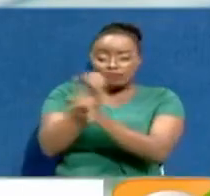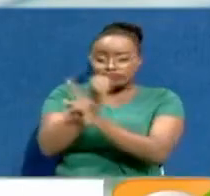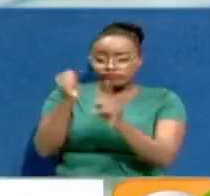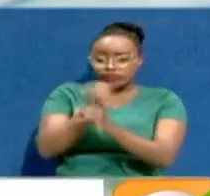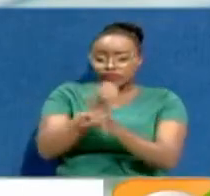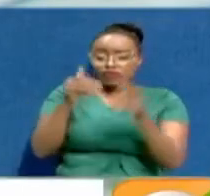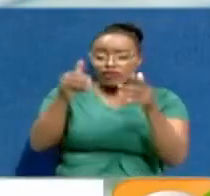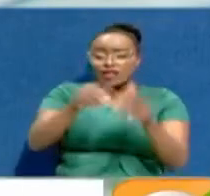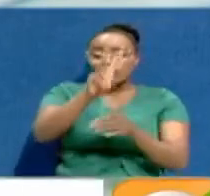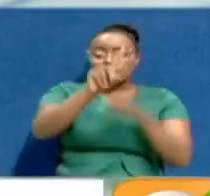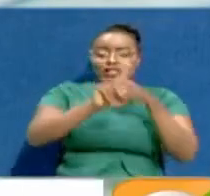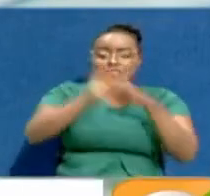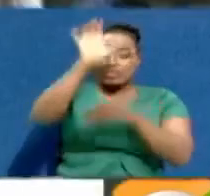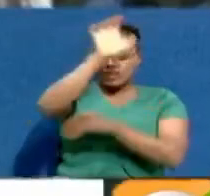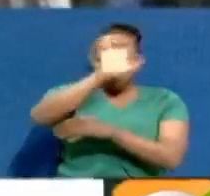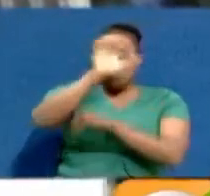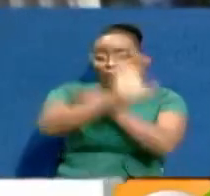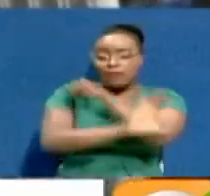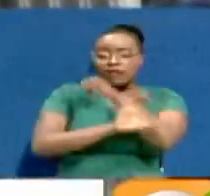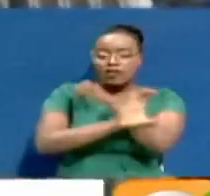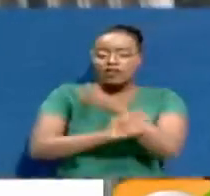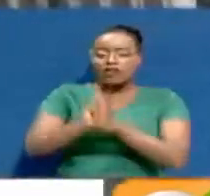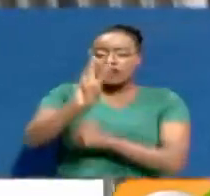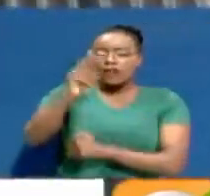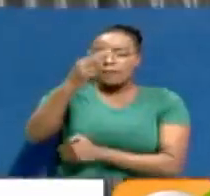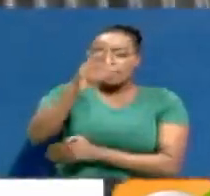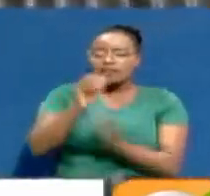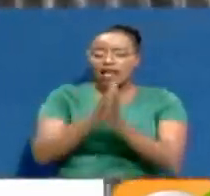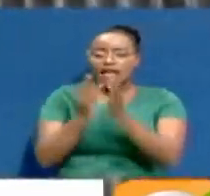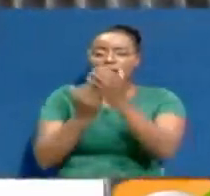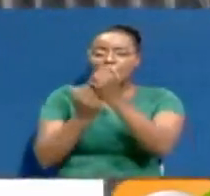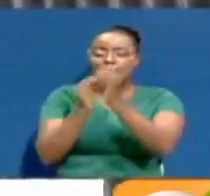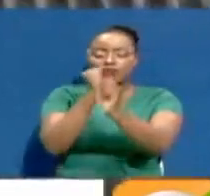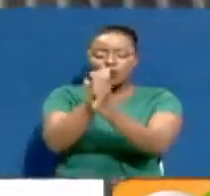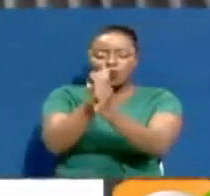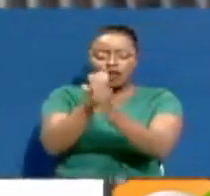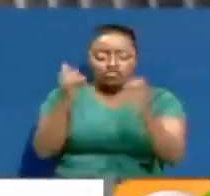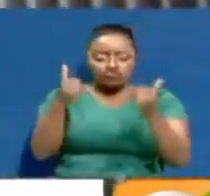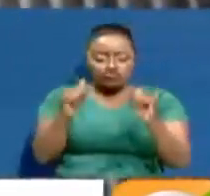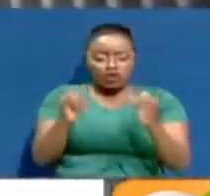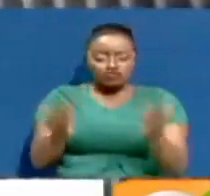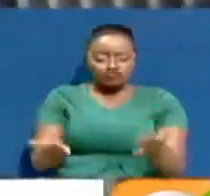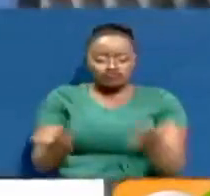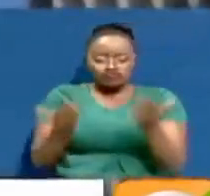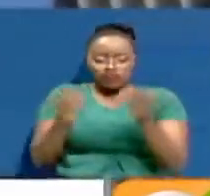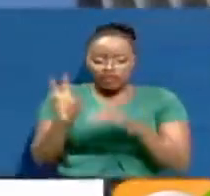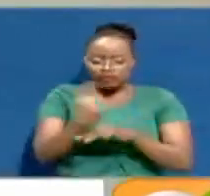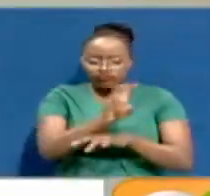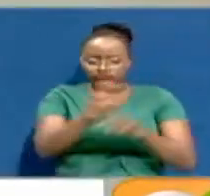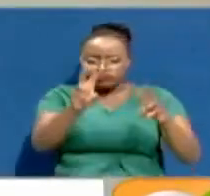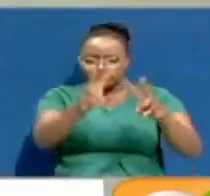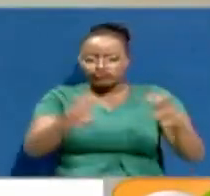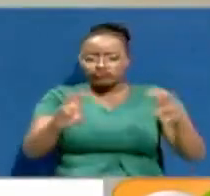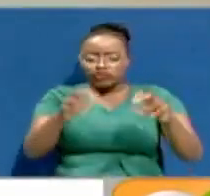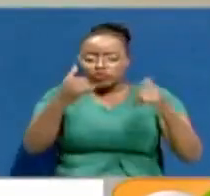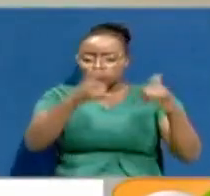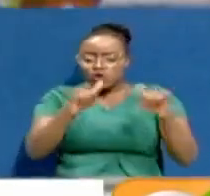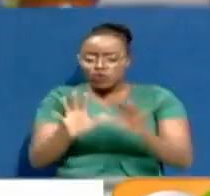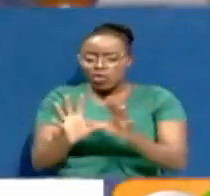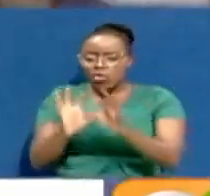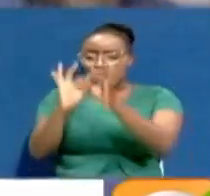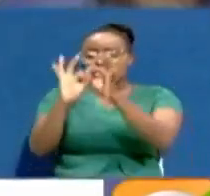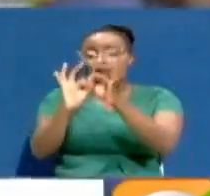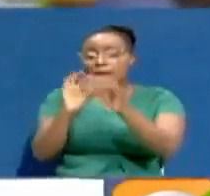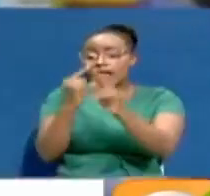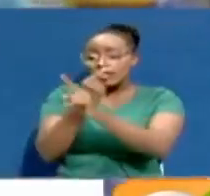being present in 26 European countries, WHO and its partners are working to strengthen the genetic surveillance needed to track variants across